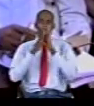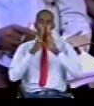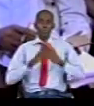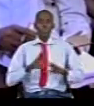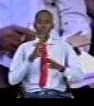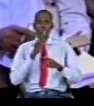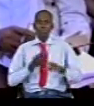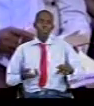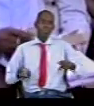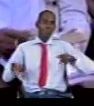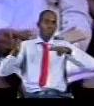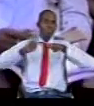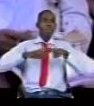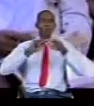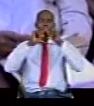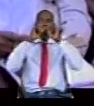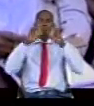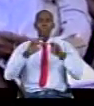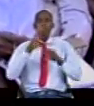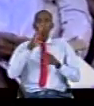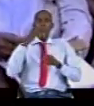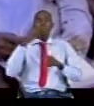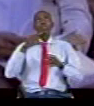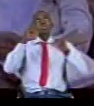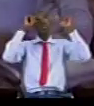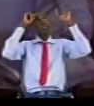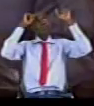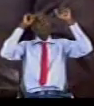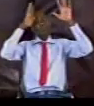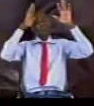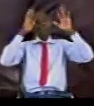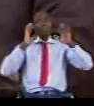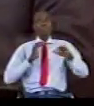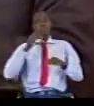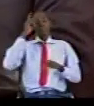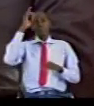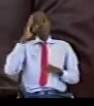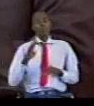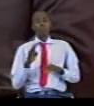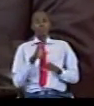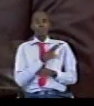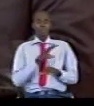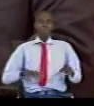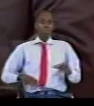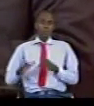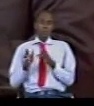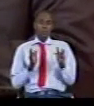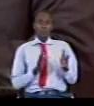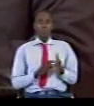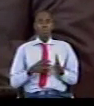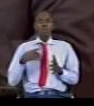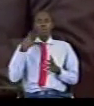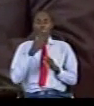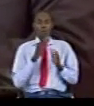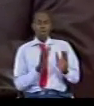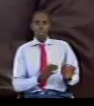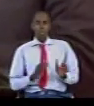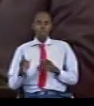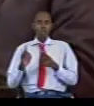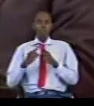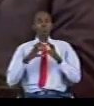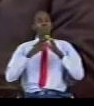Blessed be the God and Father of our Lord Jesus Christ. Look at this. Which according to his abundant mercy